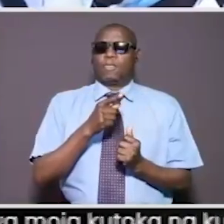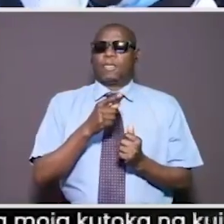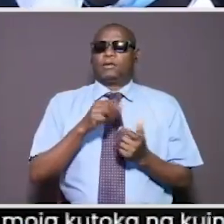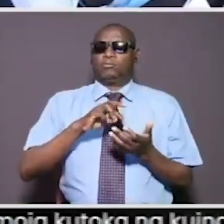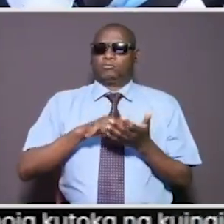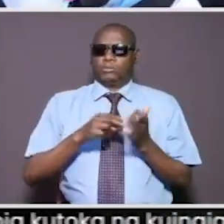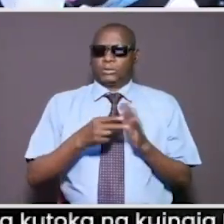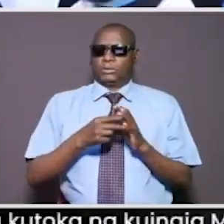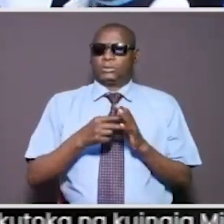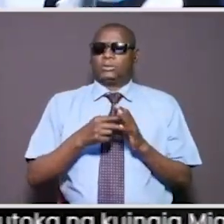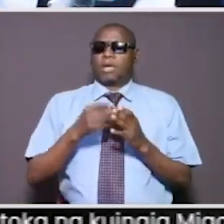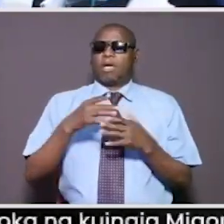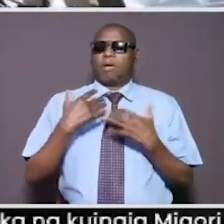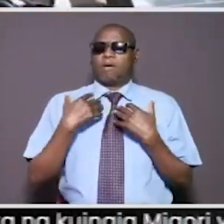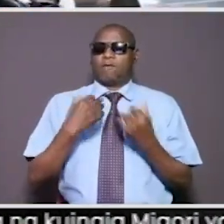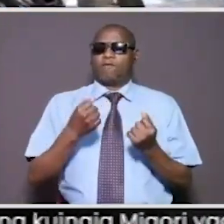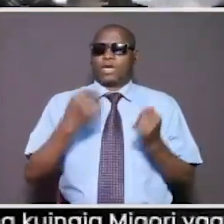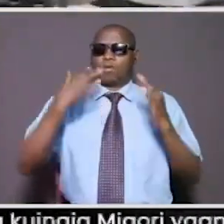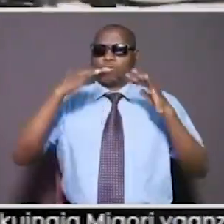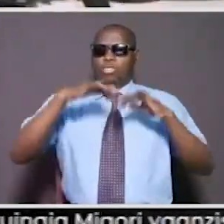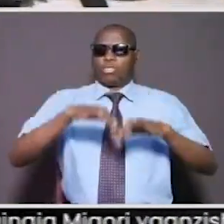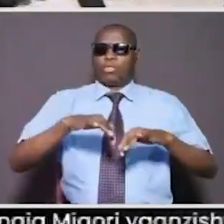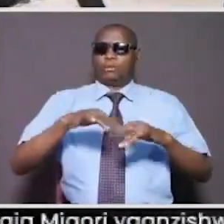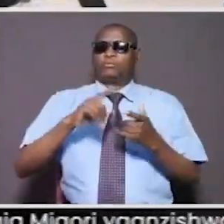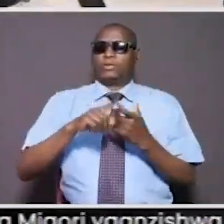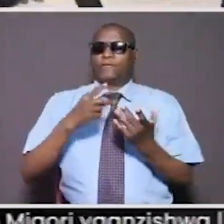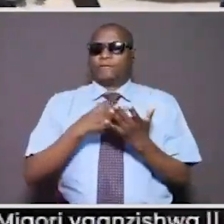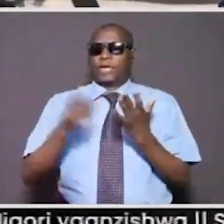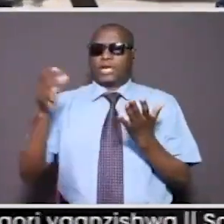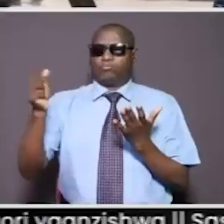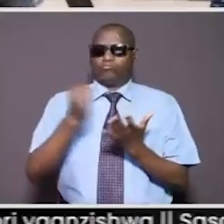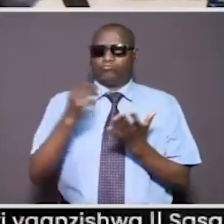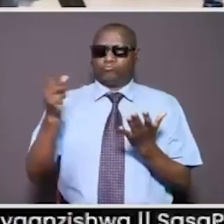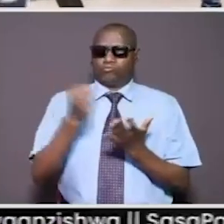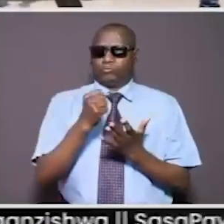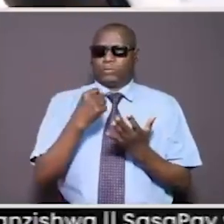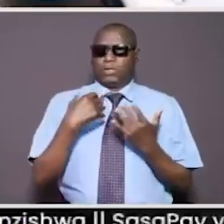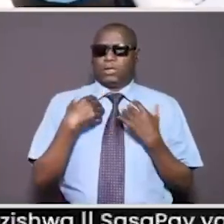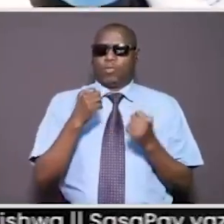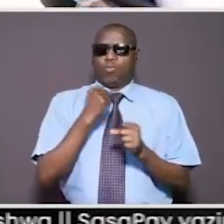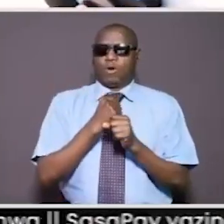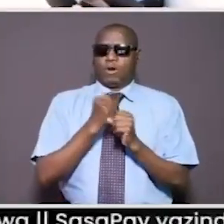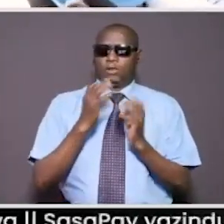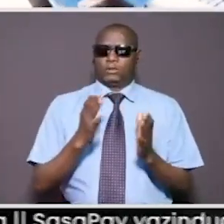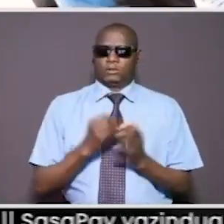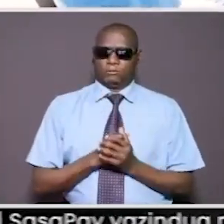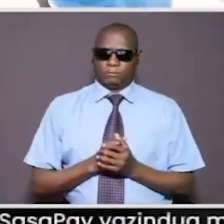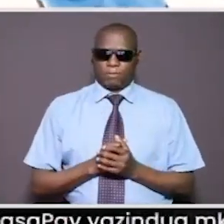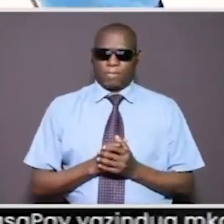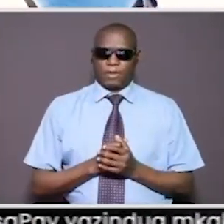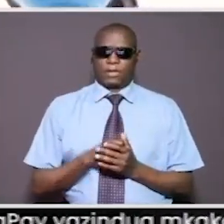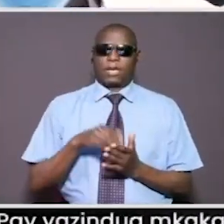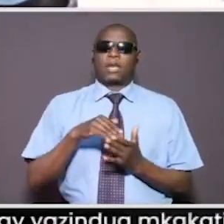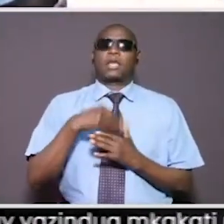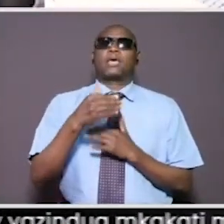wahudumu wa afya na serikali kufeli kuajiri wahudumu zaidi wa afya pindi wanapohitimu. In the next 2 weeks,